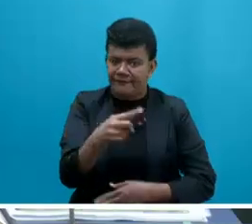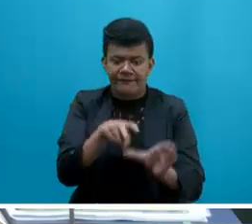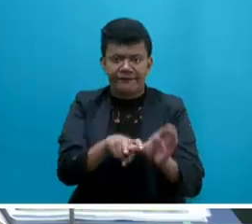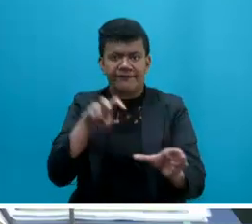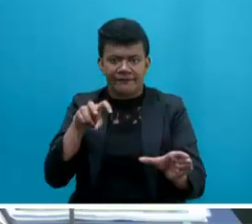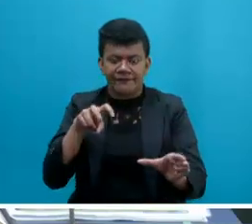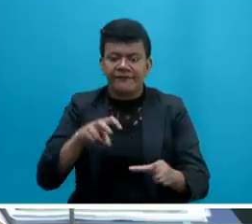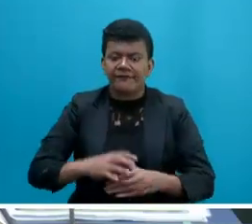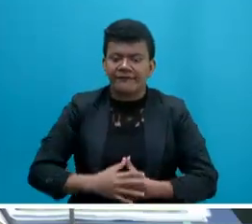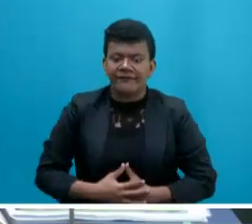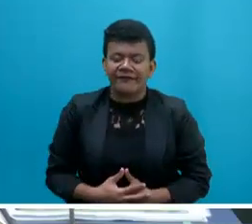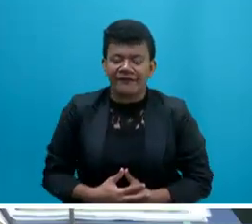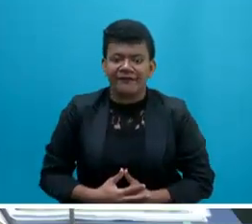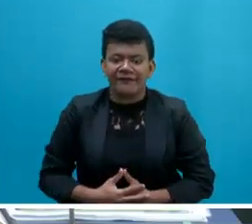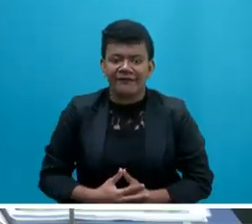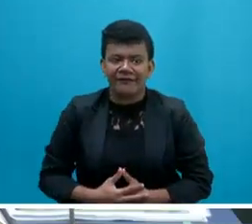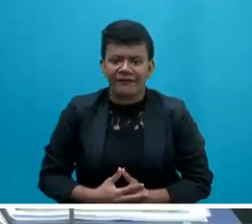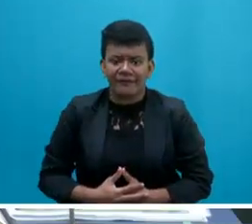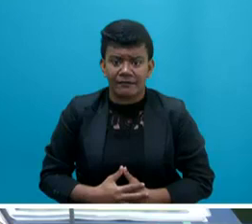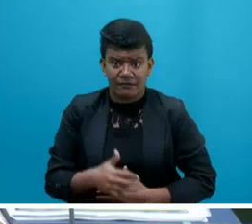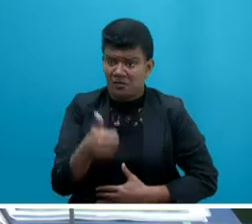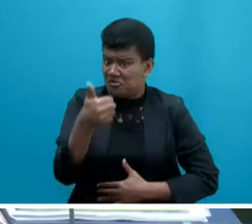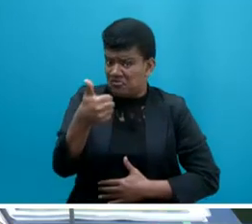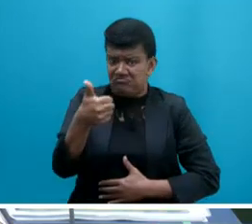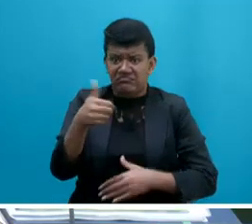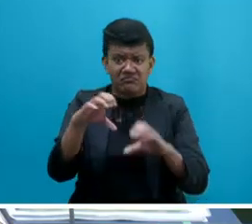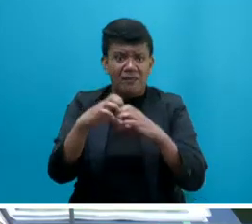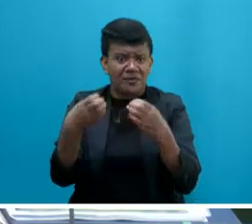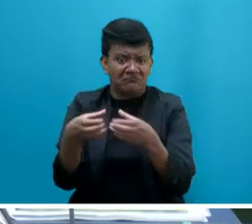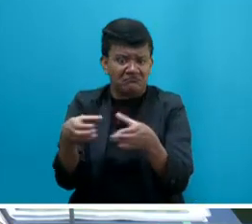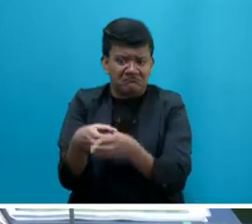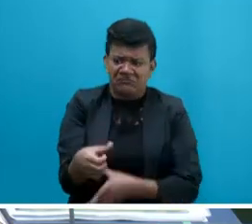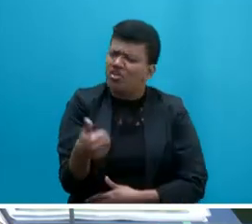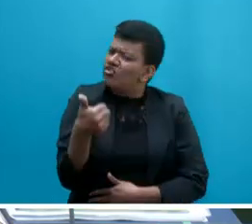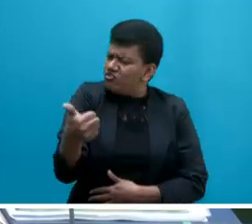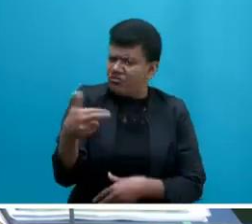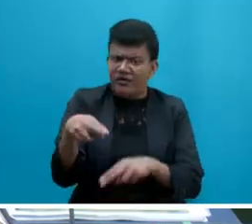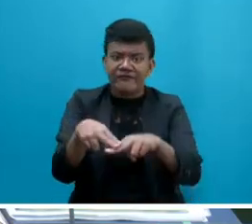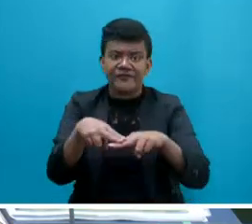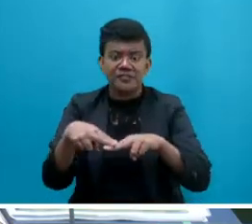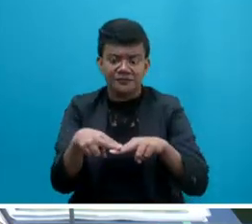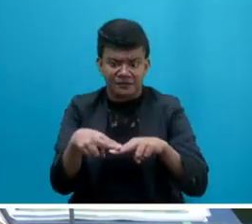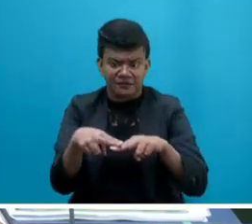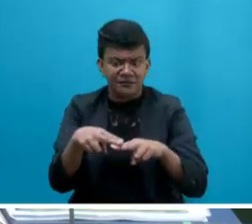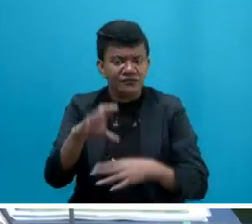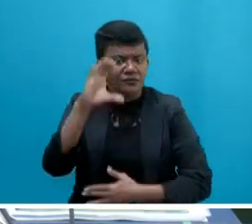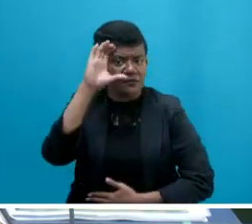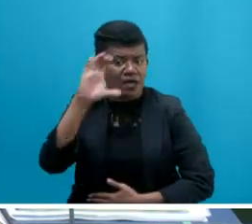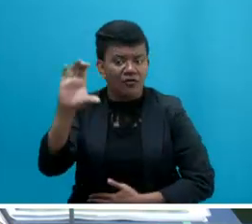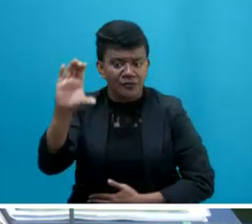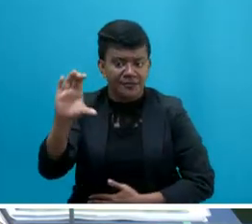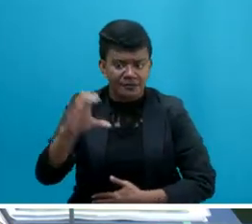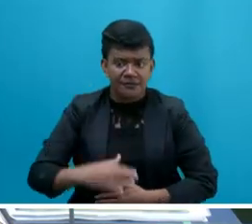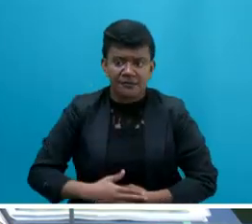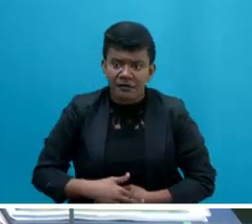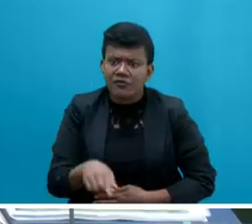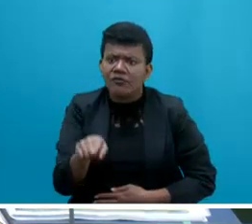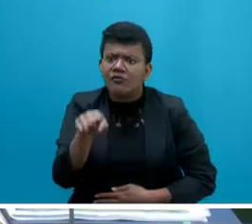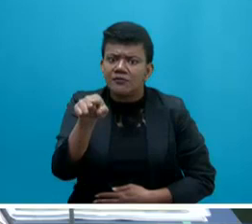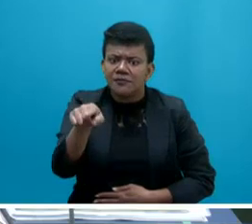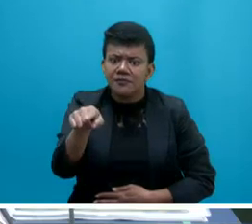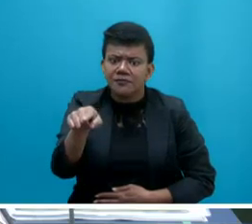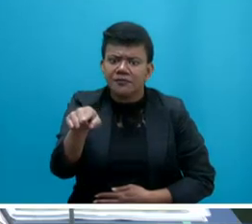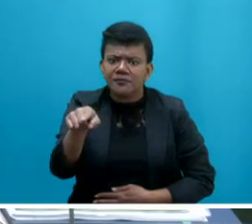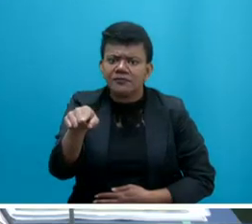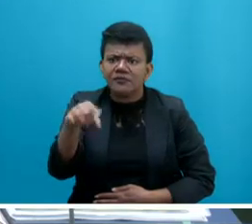It will be good for your party, and it will be good for the country. You are the Social